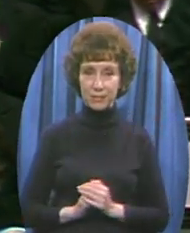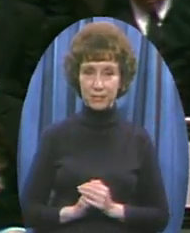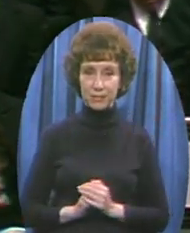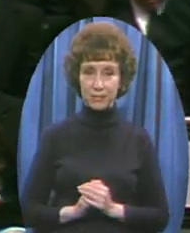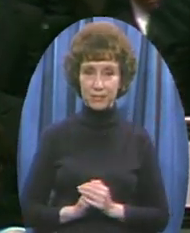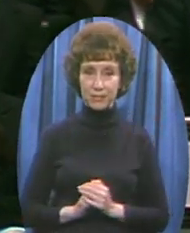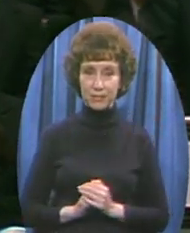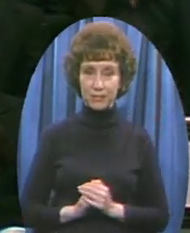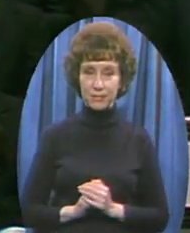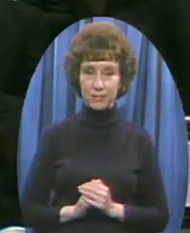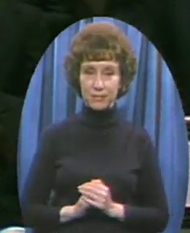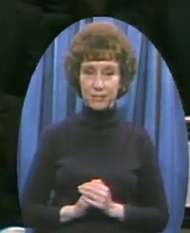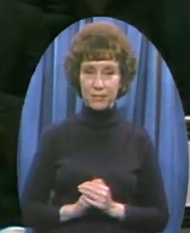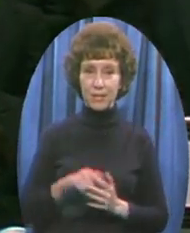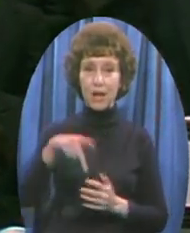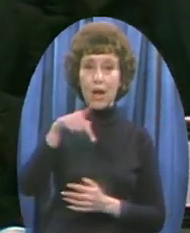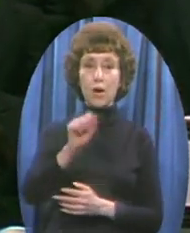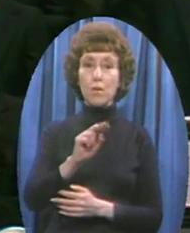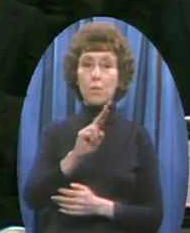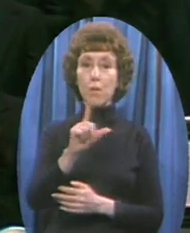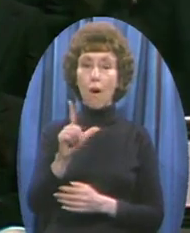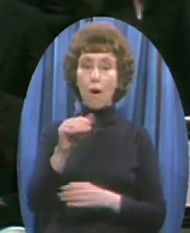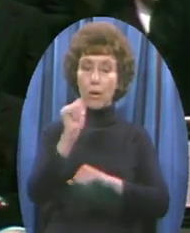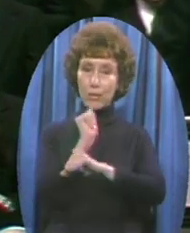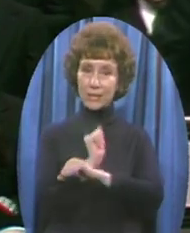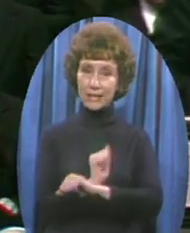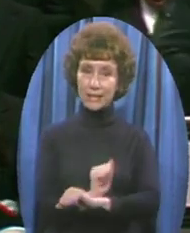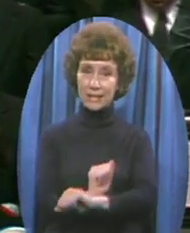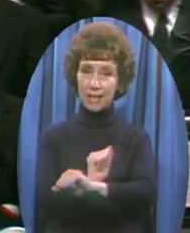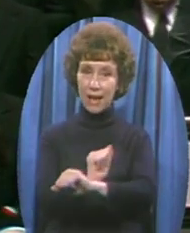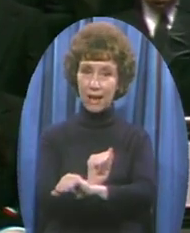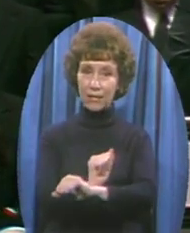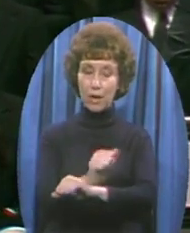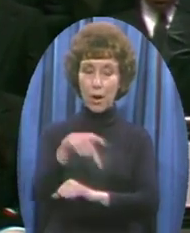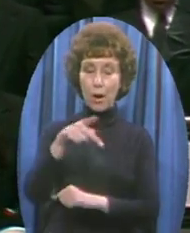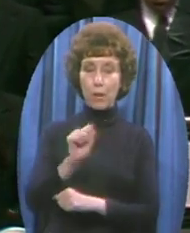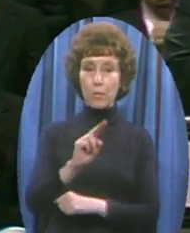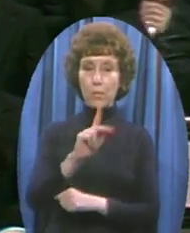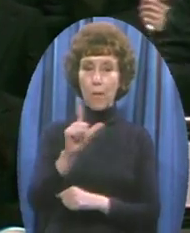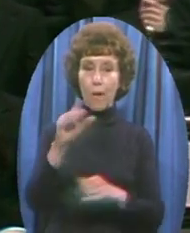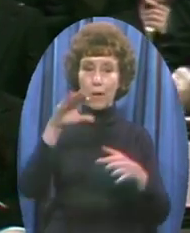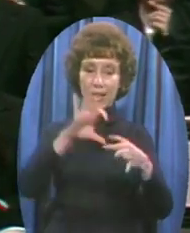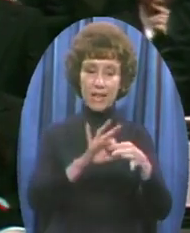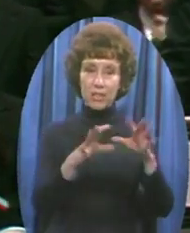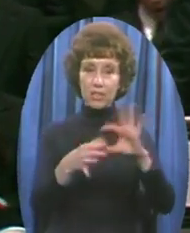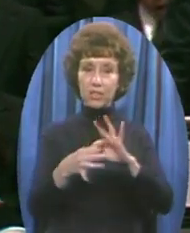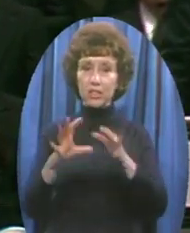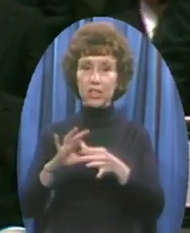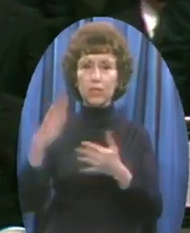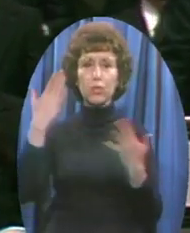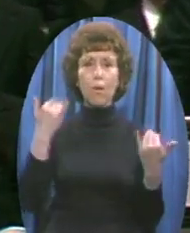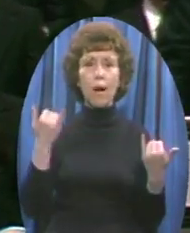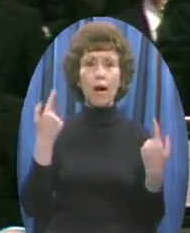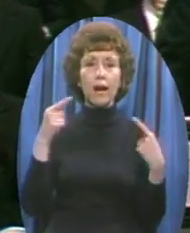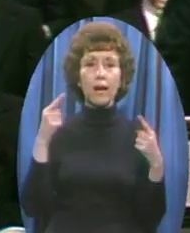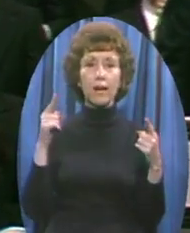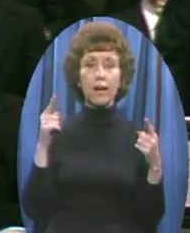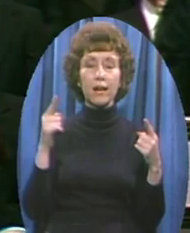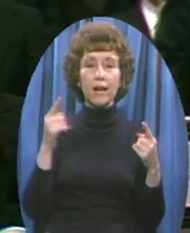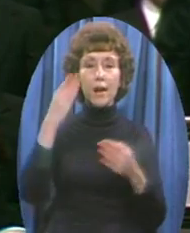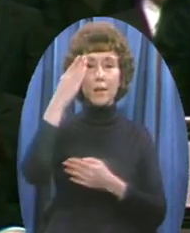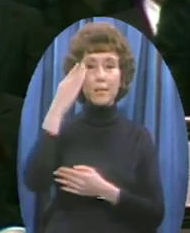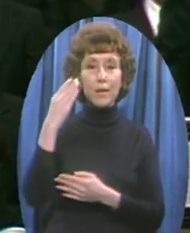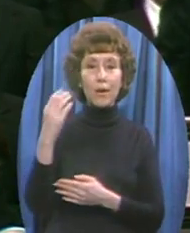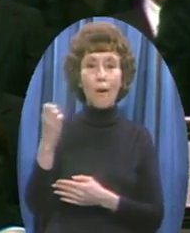Paul was enslaved. He was in chains. Why? Because